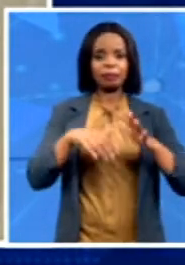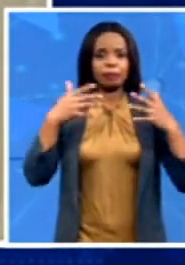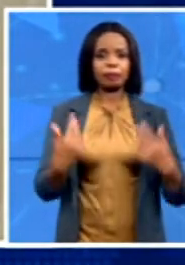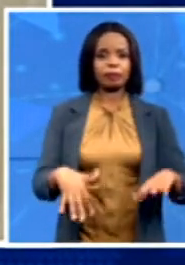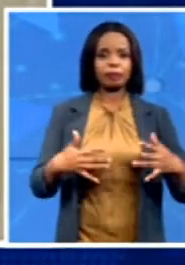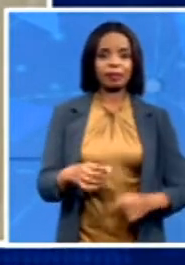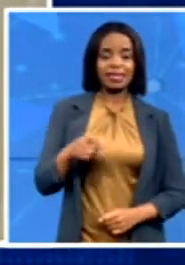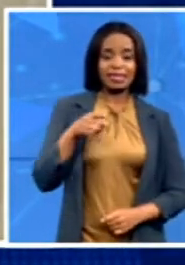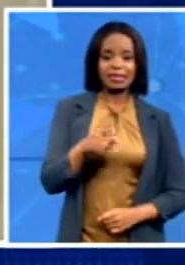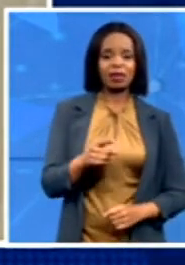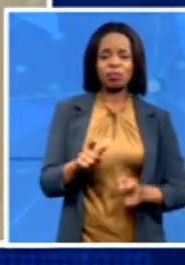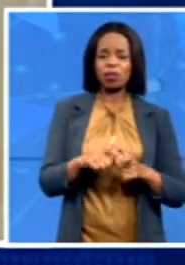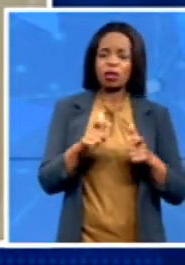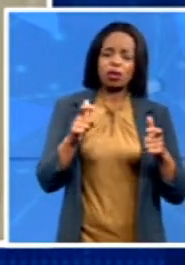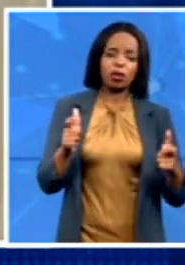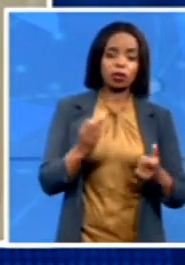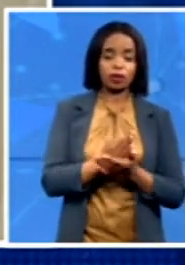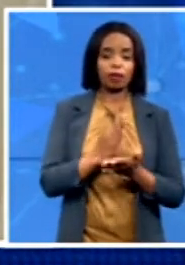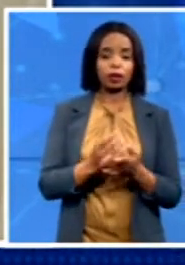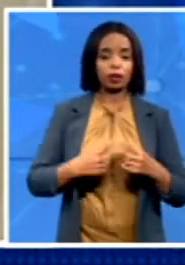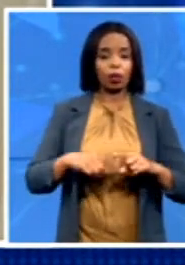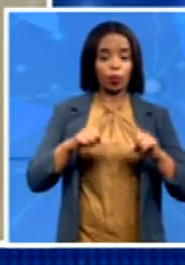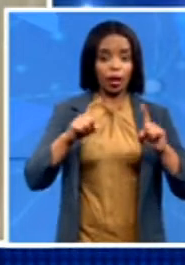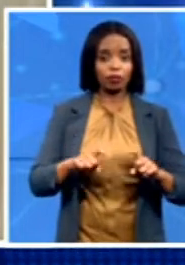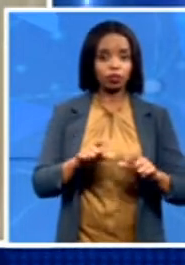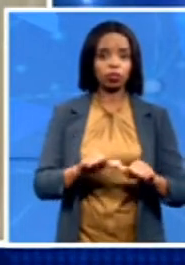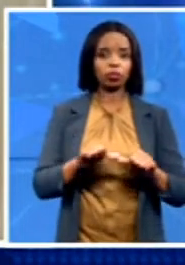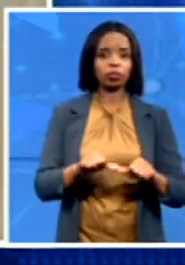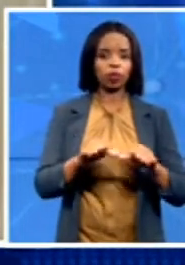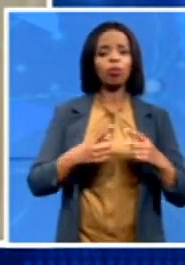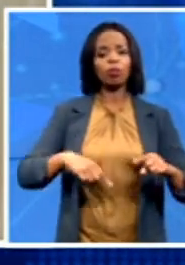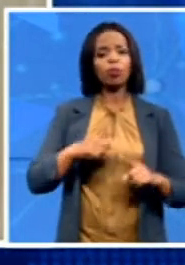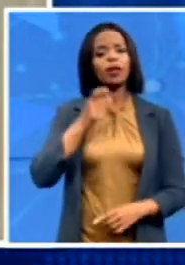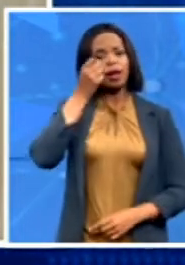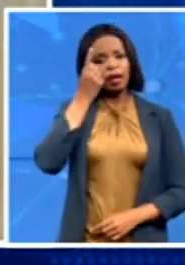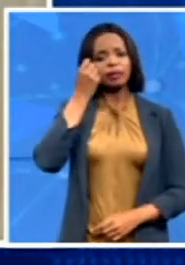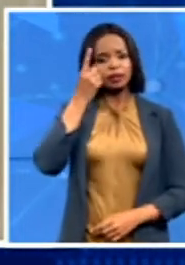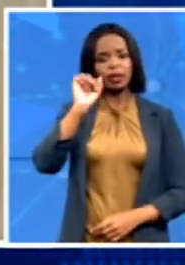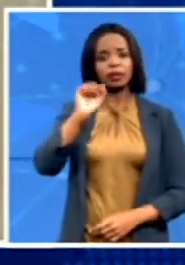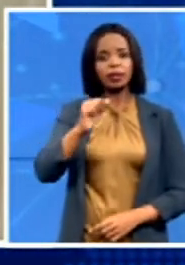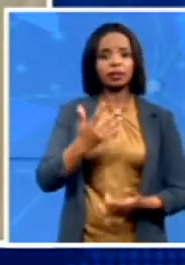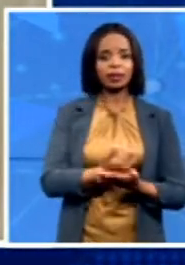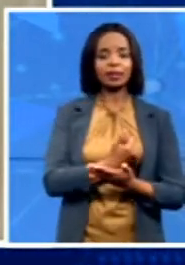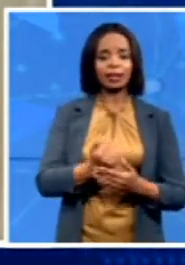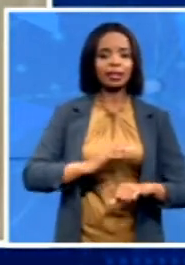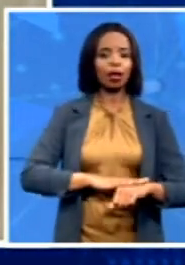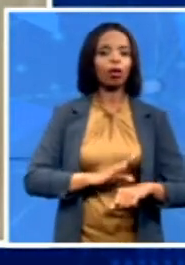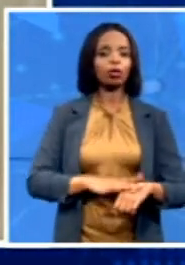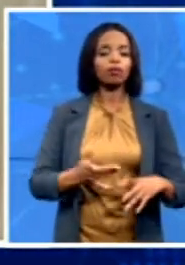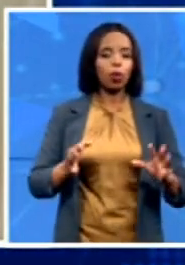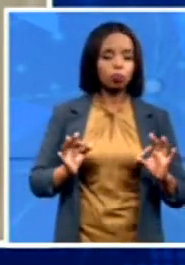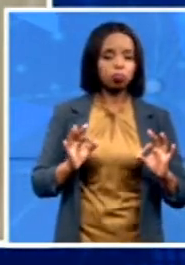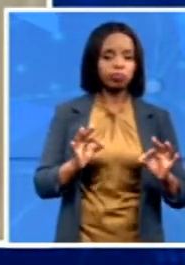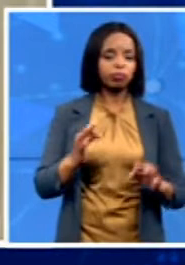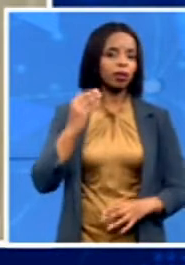forward. We do understand that it takes quite a lot to collect accurate data and to get down to the